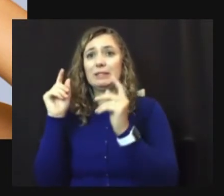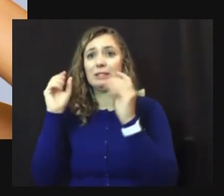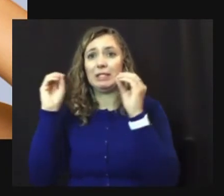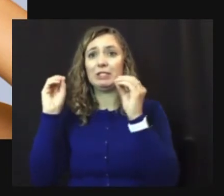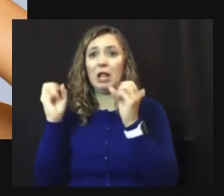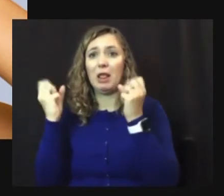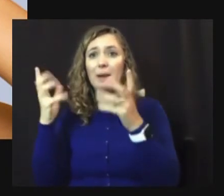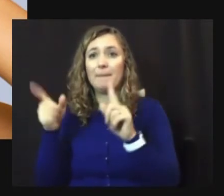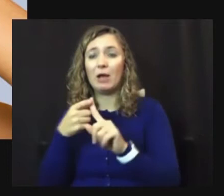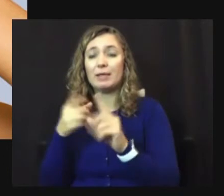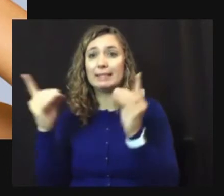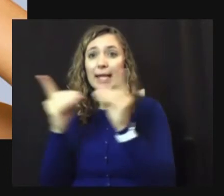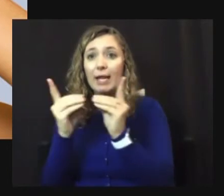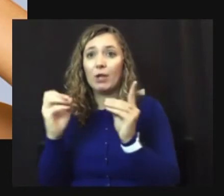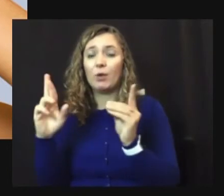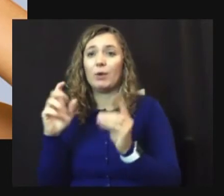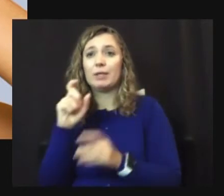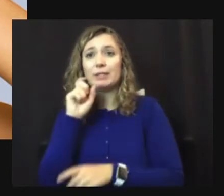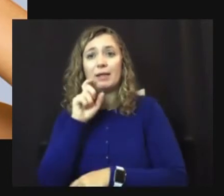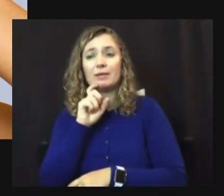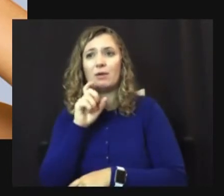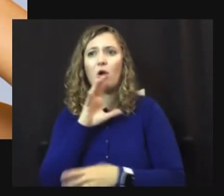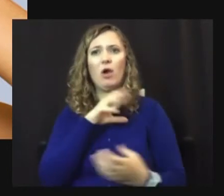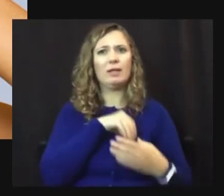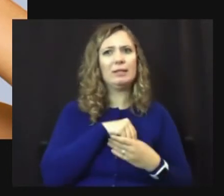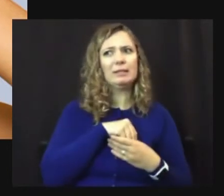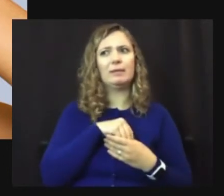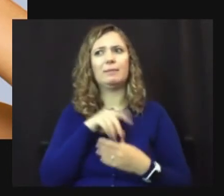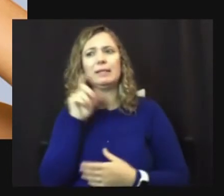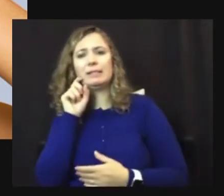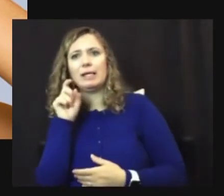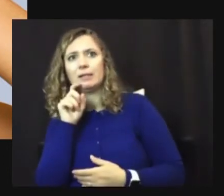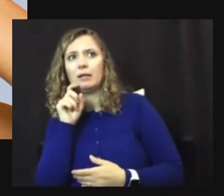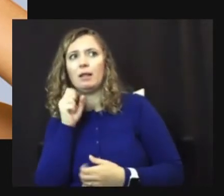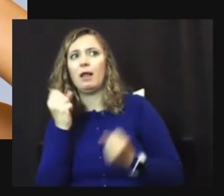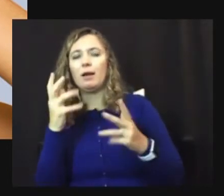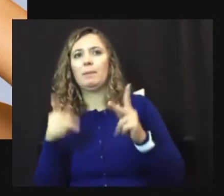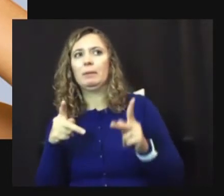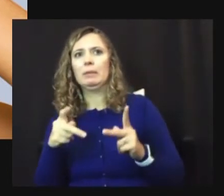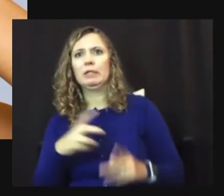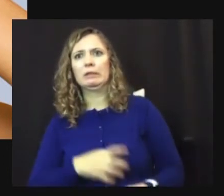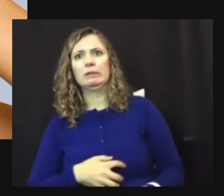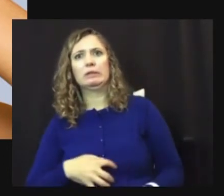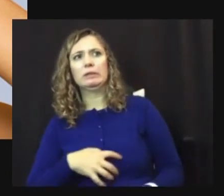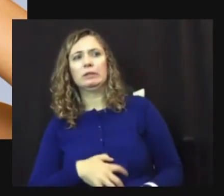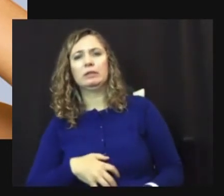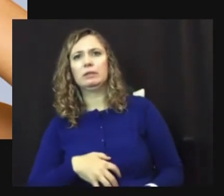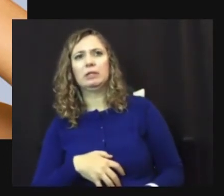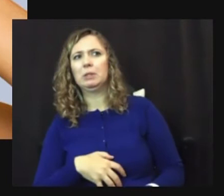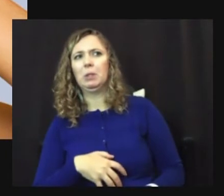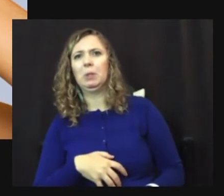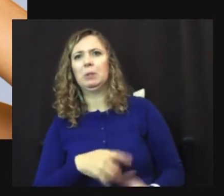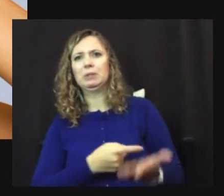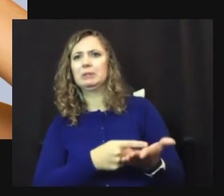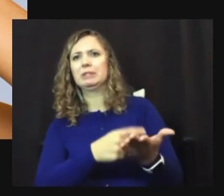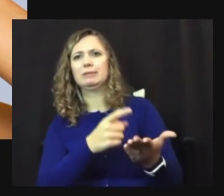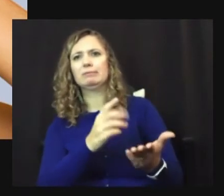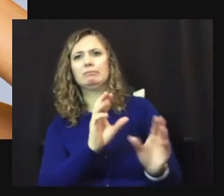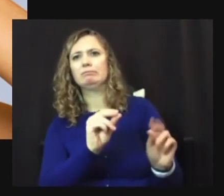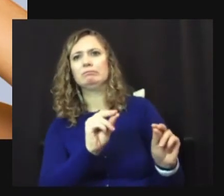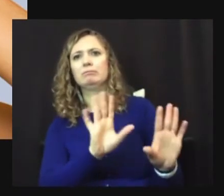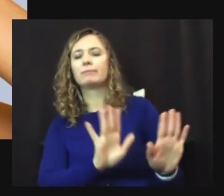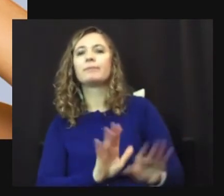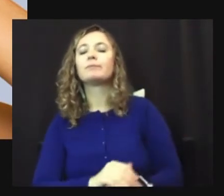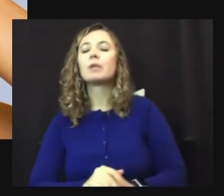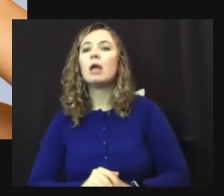When you talk about autism and sex, a lot of people are immediately like, let's not talk about that. How do you think